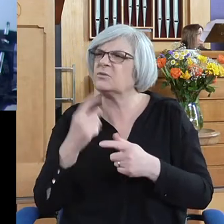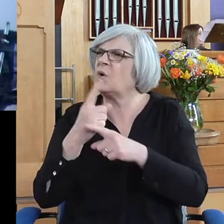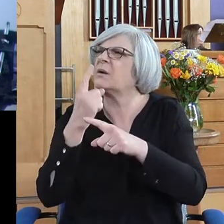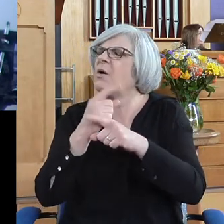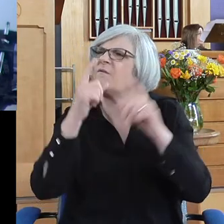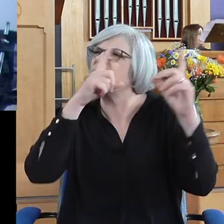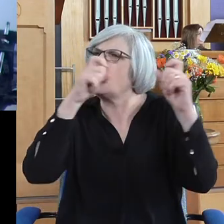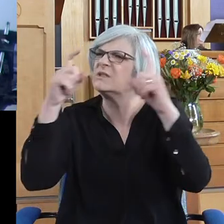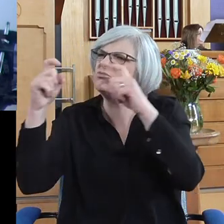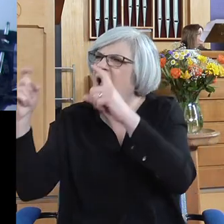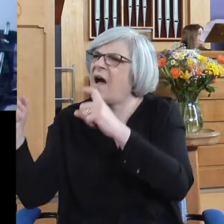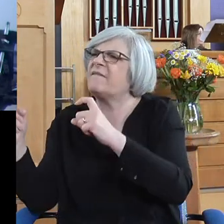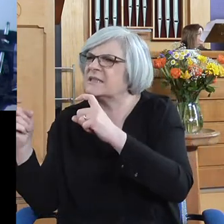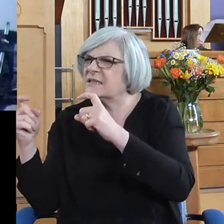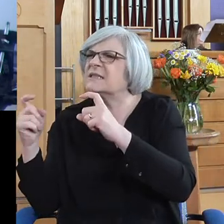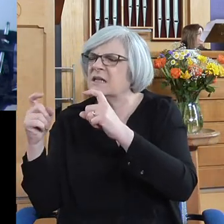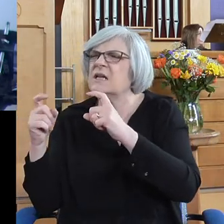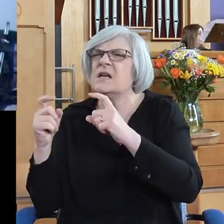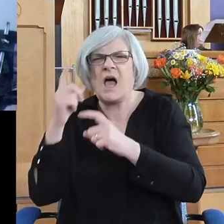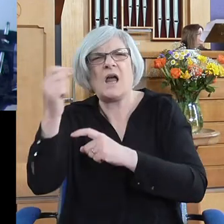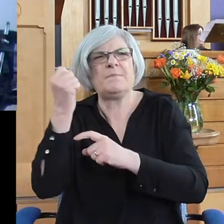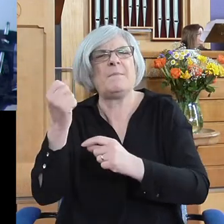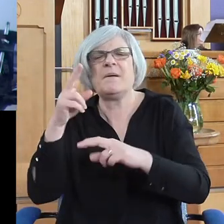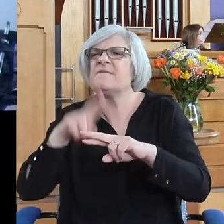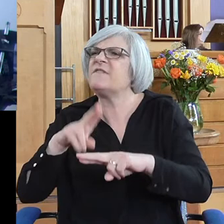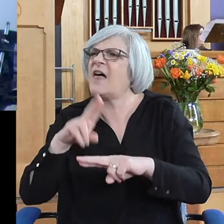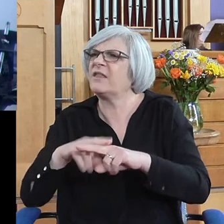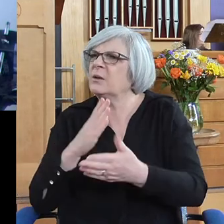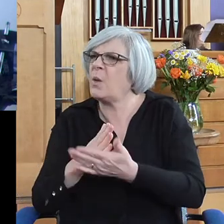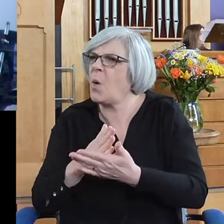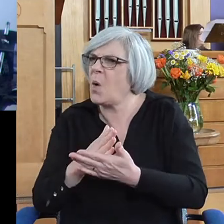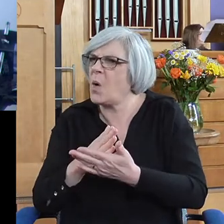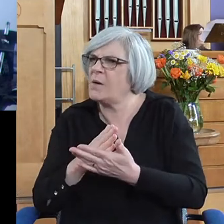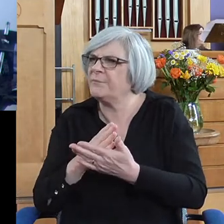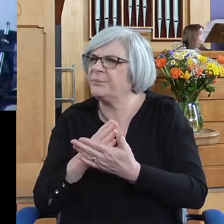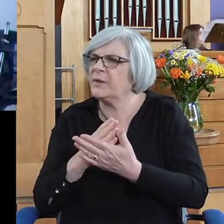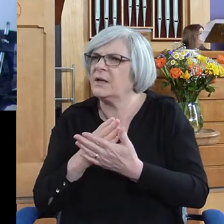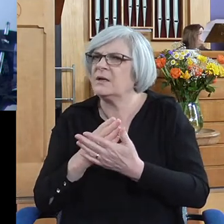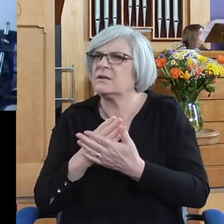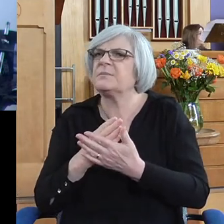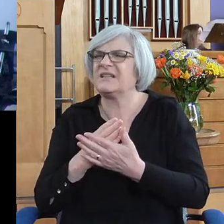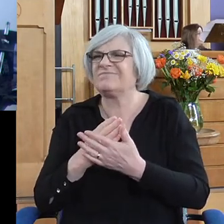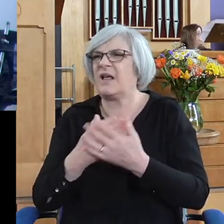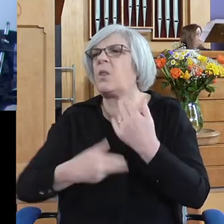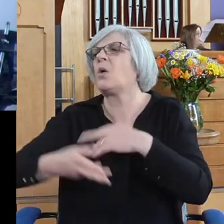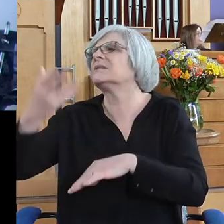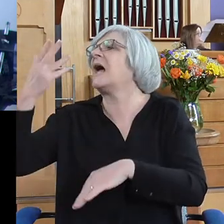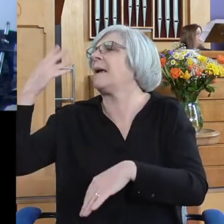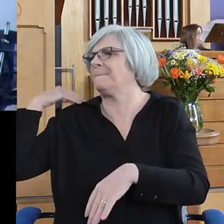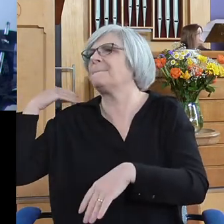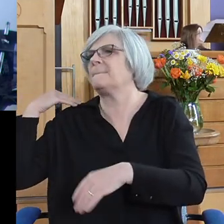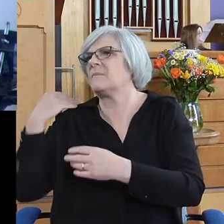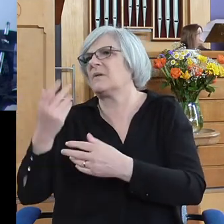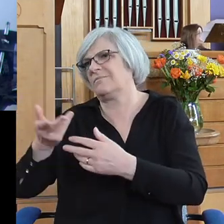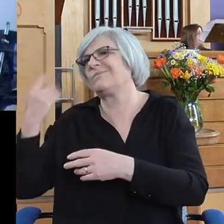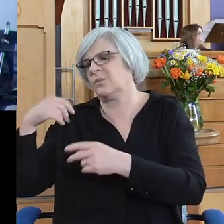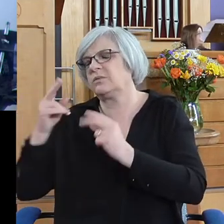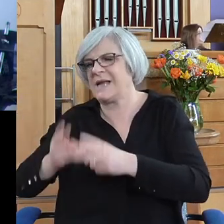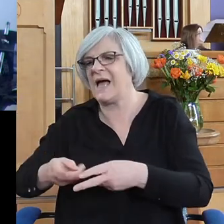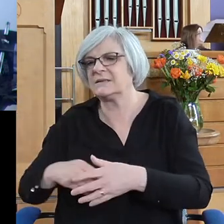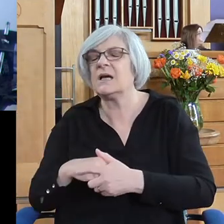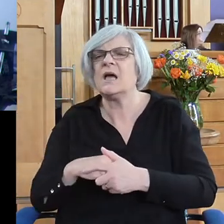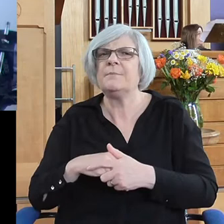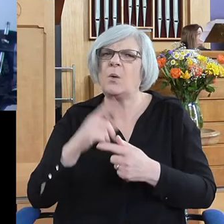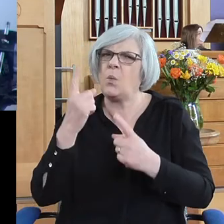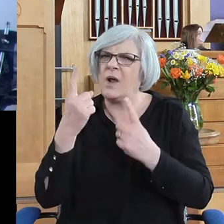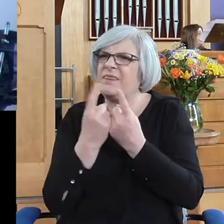that passage always reminds me of my father-in-law, who has been gone for some time now, but I was going to say his party piece, but